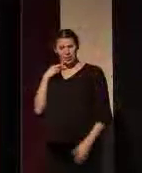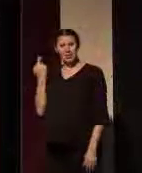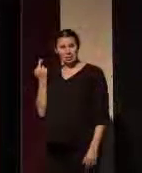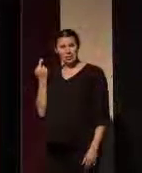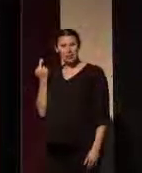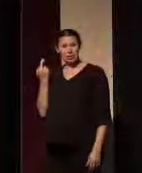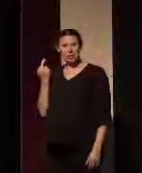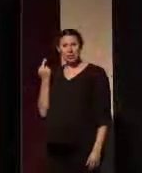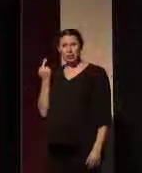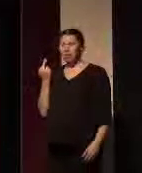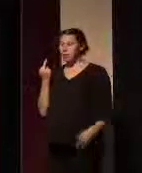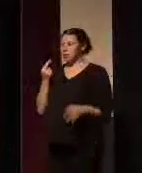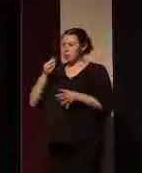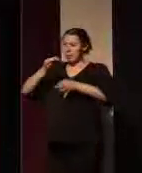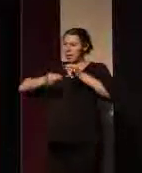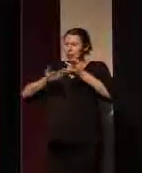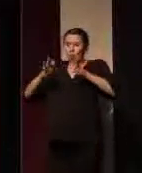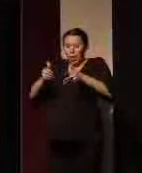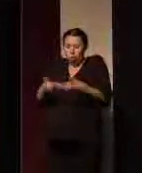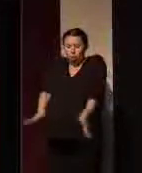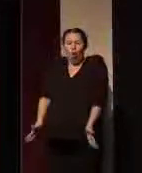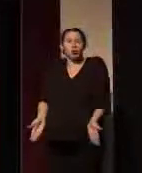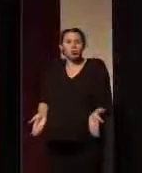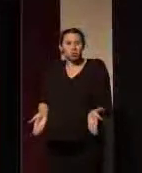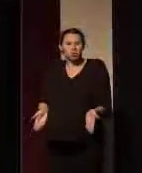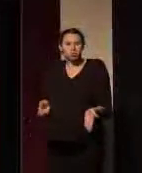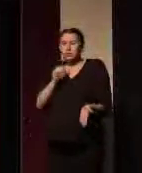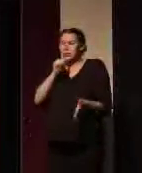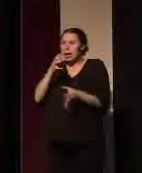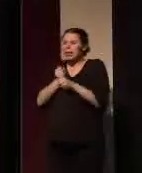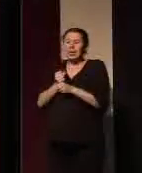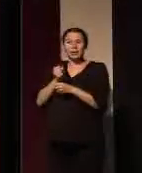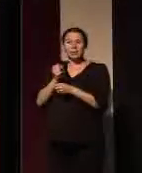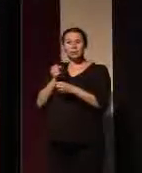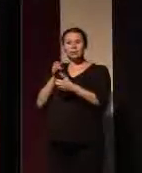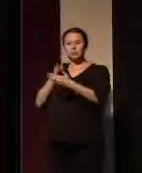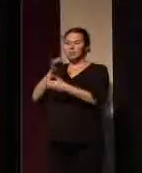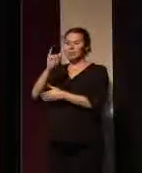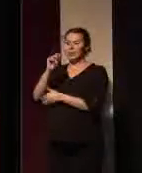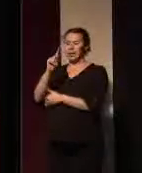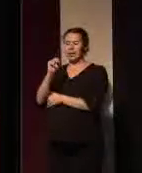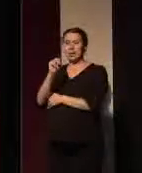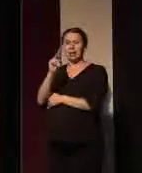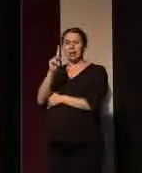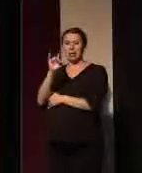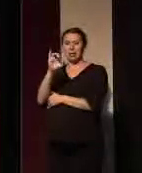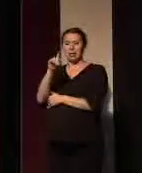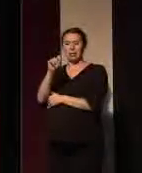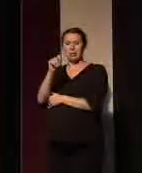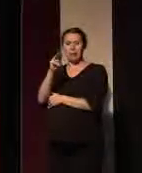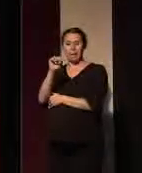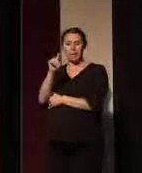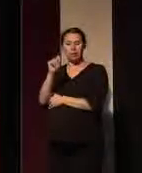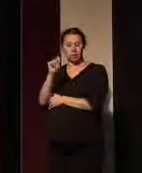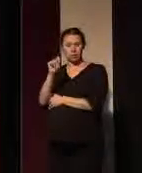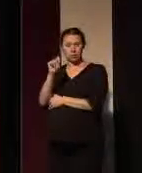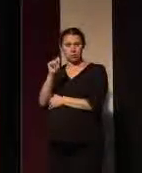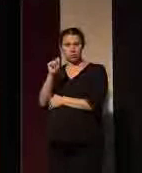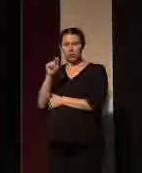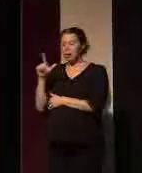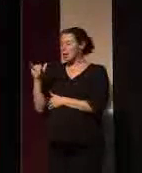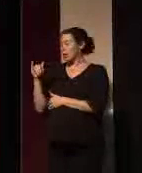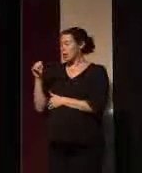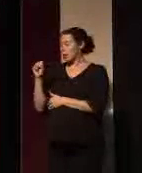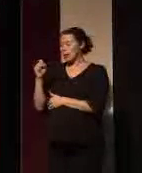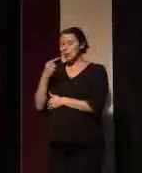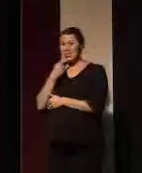of the case being lost already, of not getting an indictment. And Lisa is absolutely right when she says, normally I